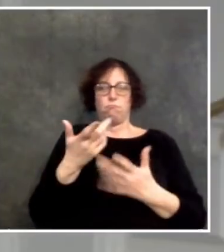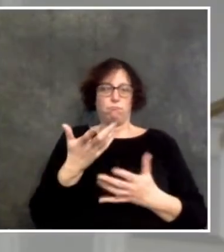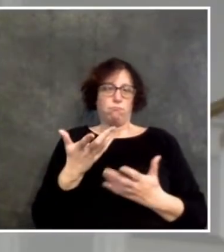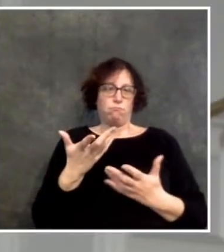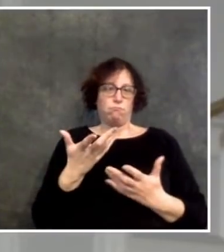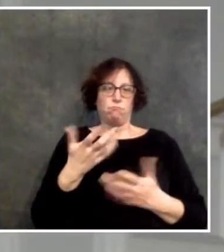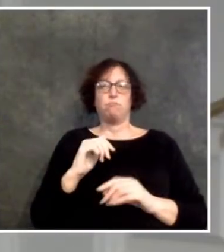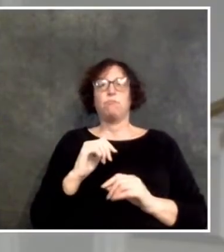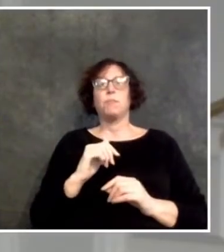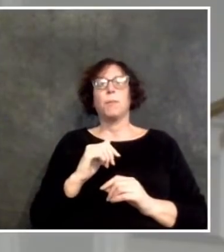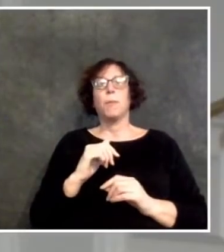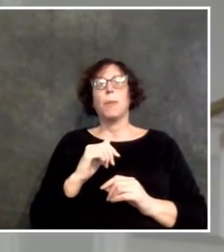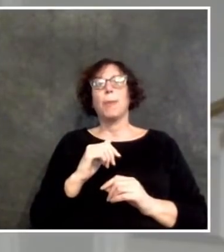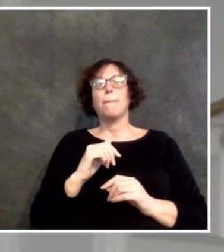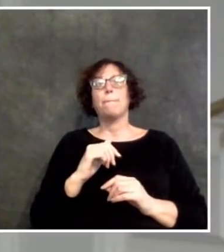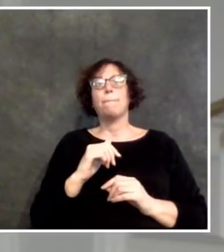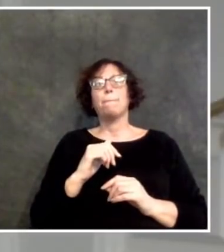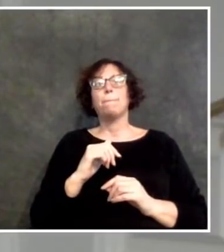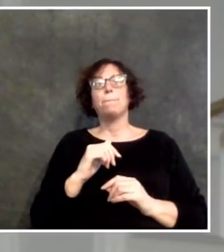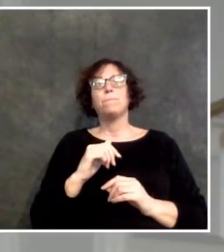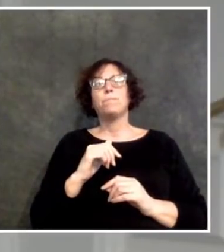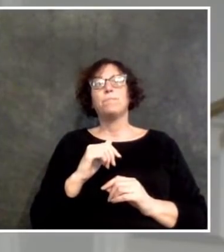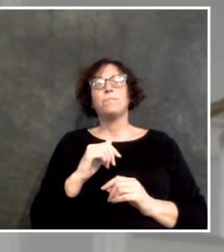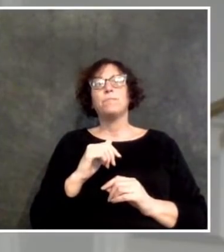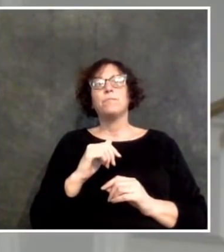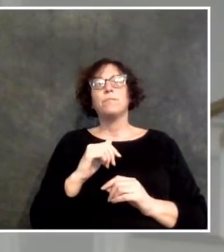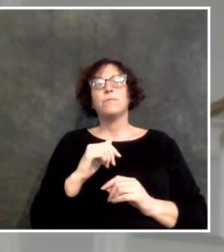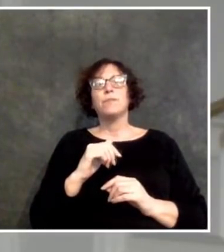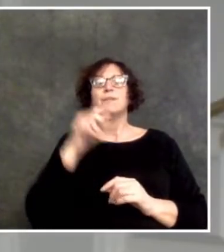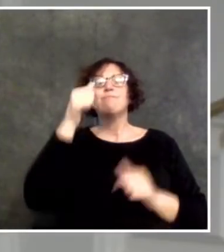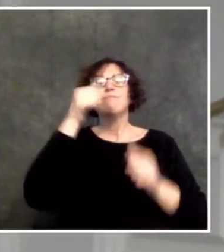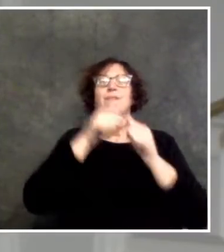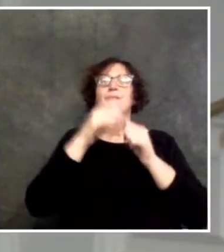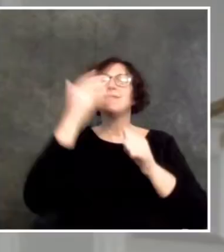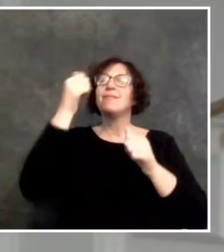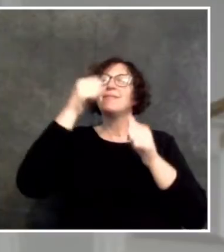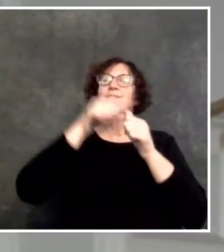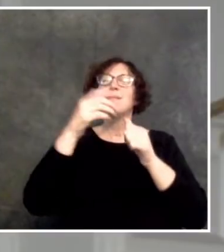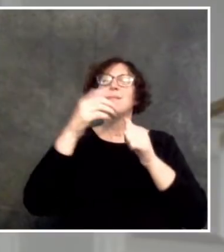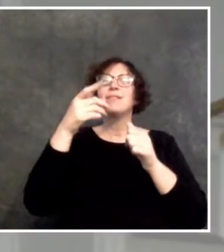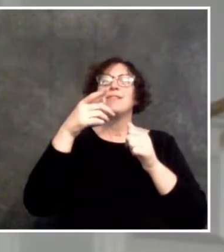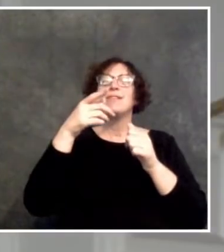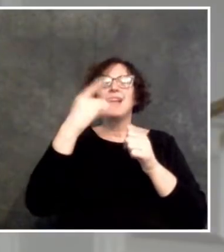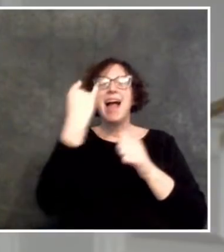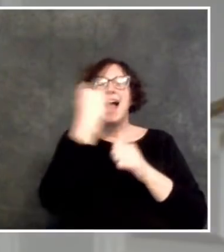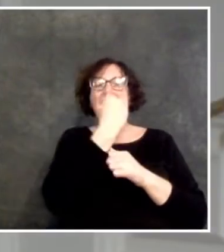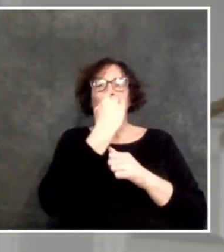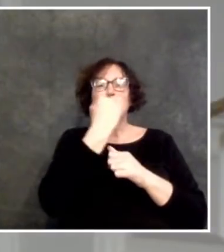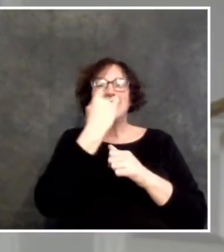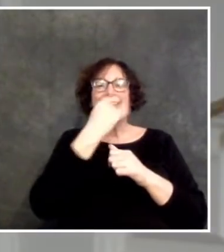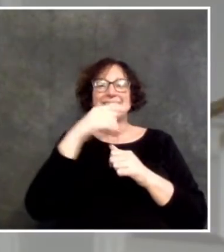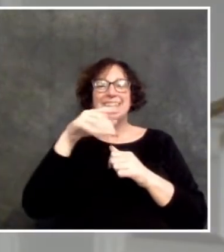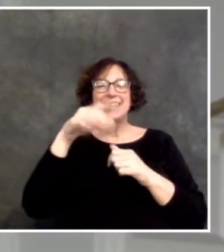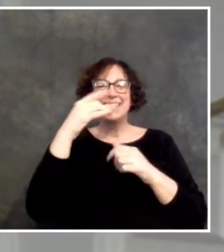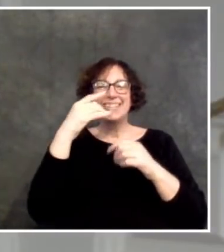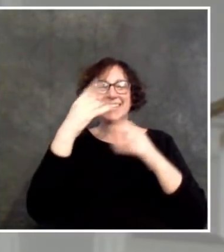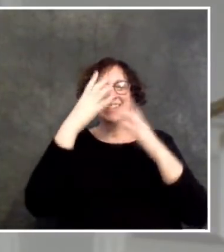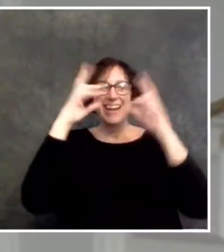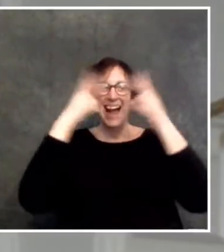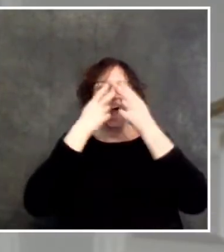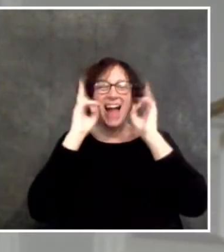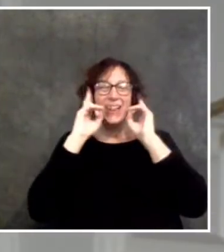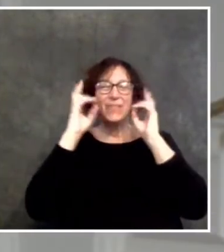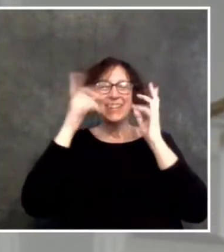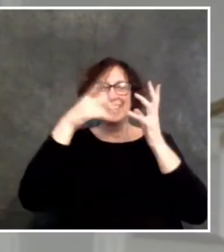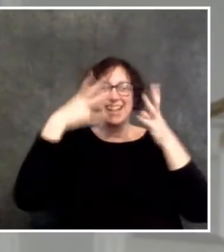covering our faces with a cloth, it really is as simple as that. And again, one of